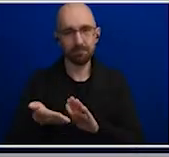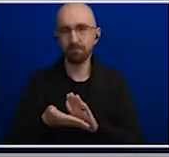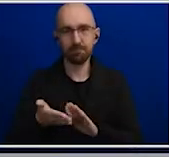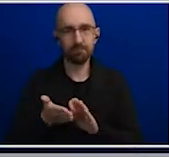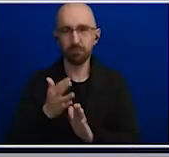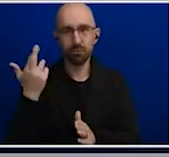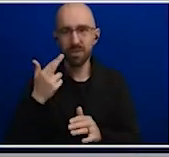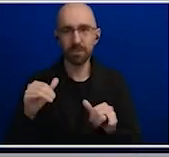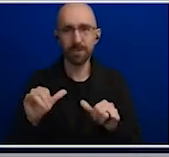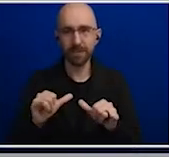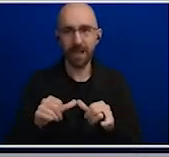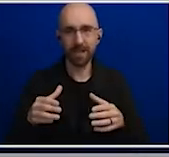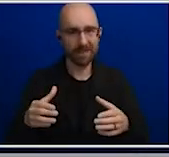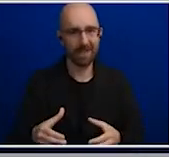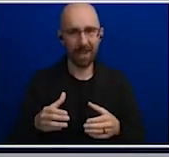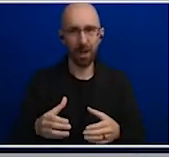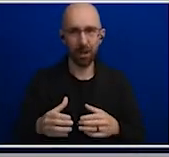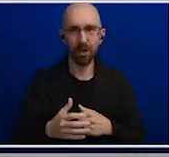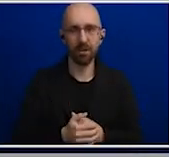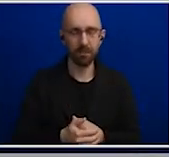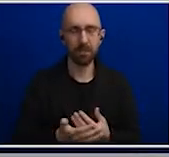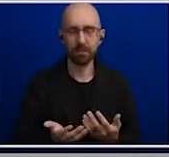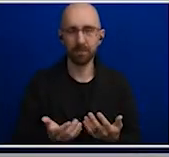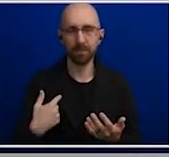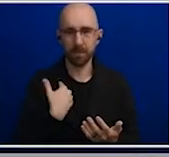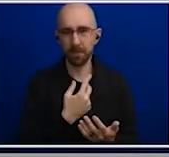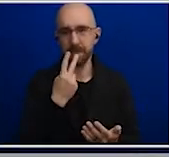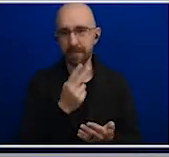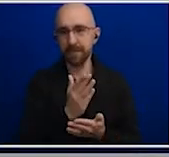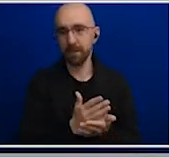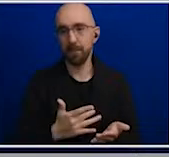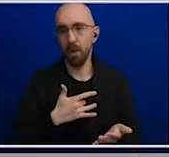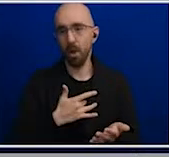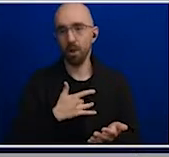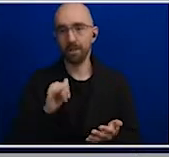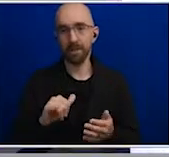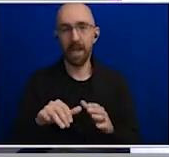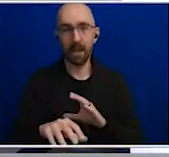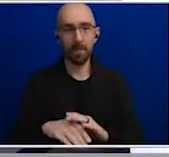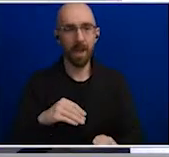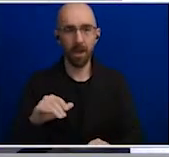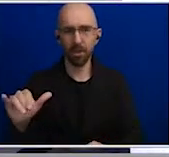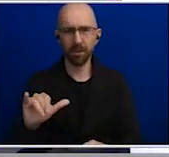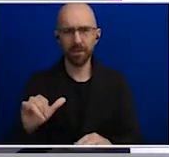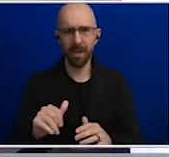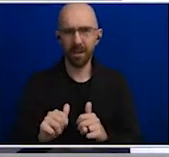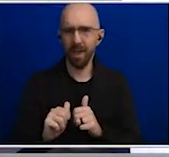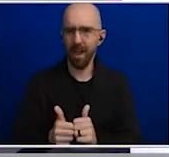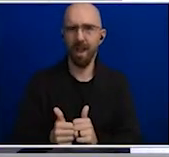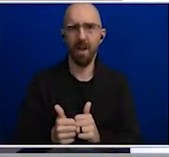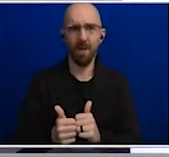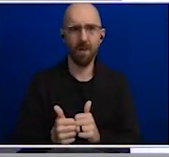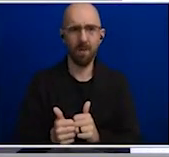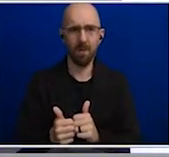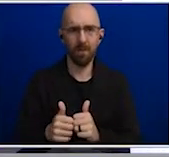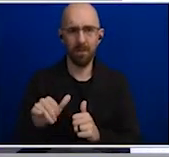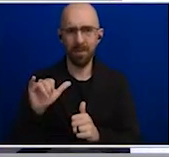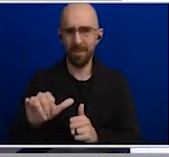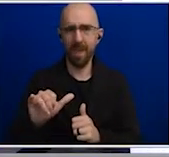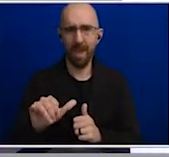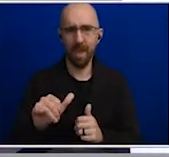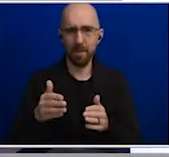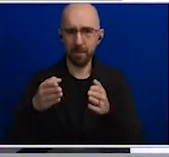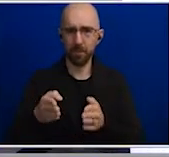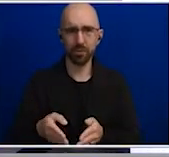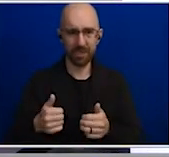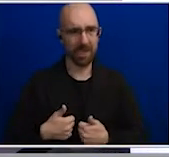container. But we see some hearts that come out and you're just like, how how is this person living with